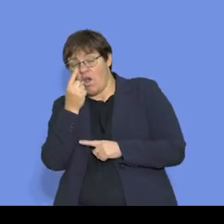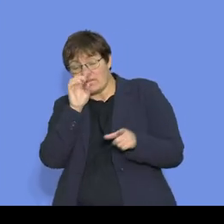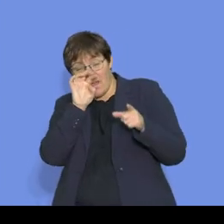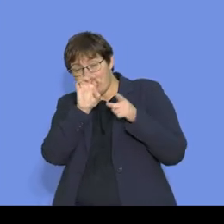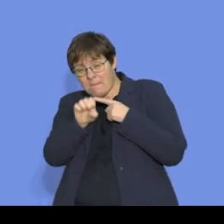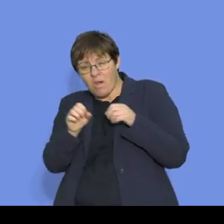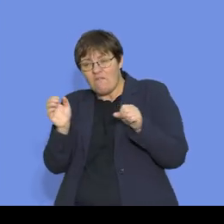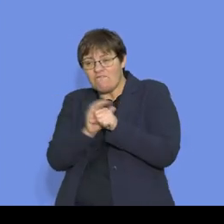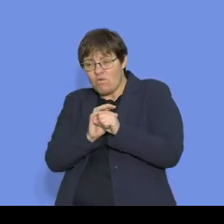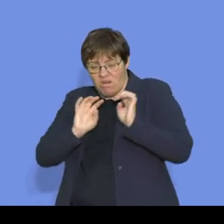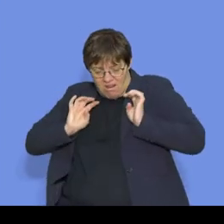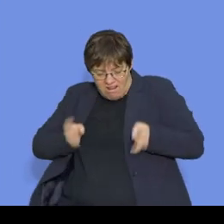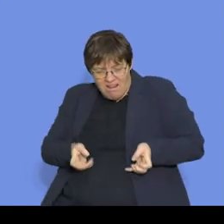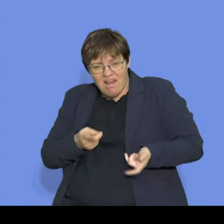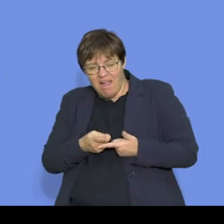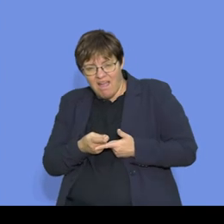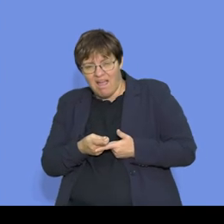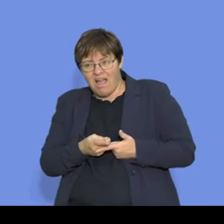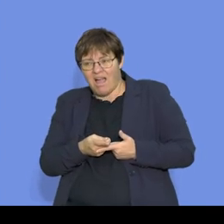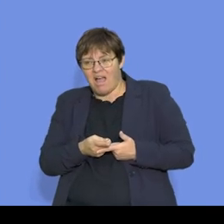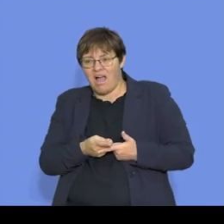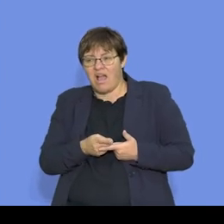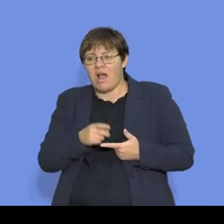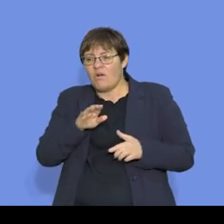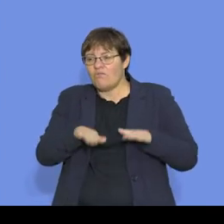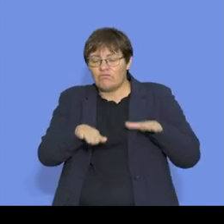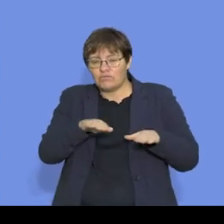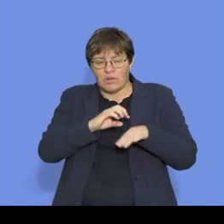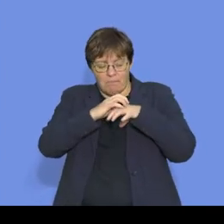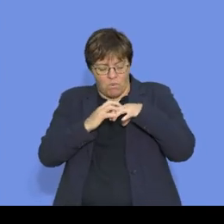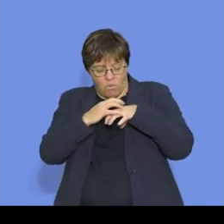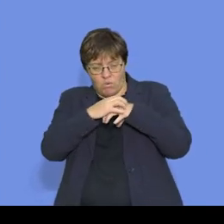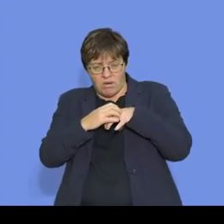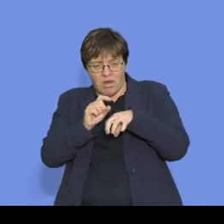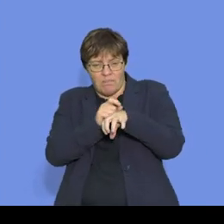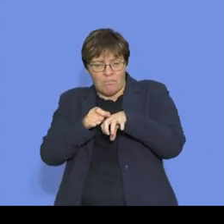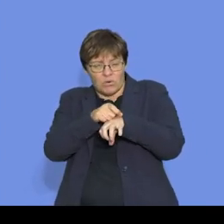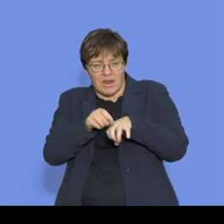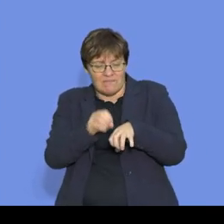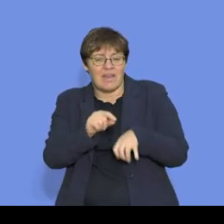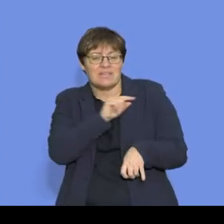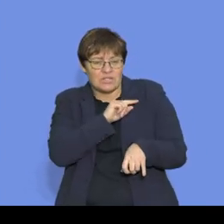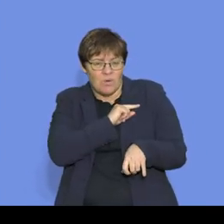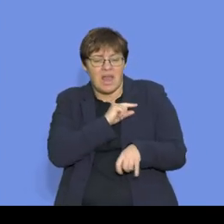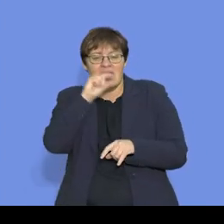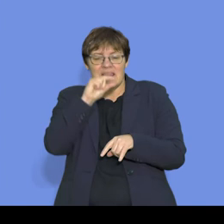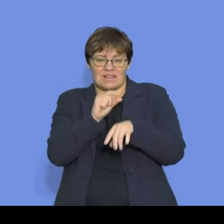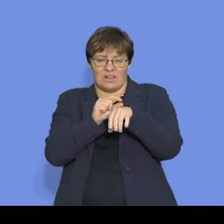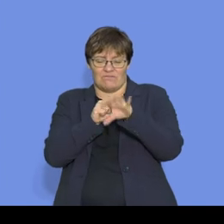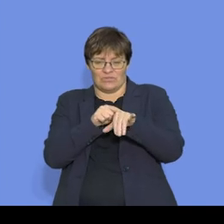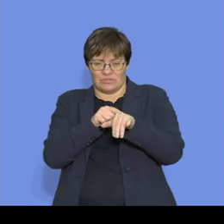first time they found a complete skeleton with its foot bones. That's why it's